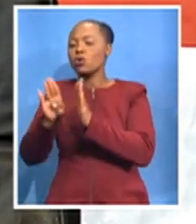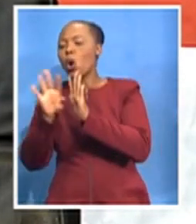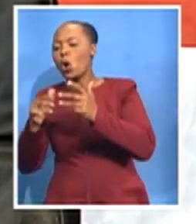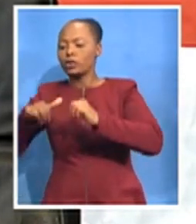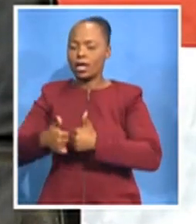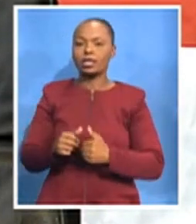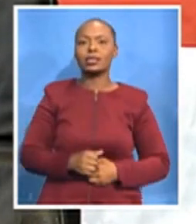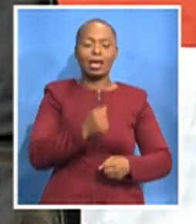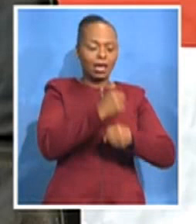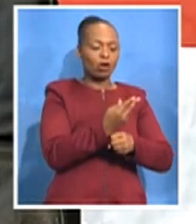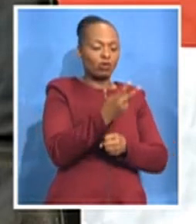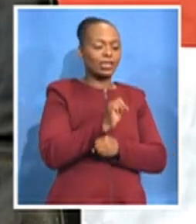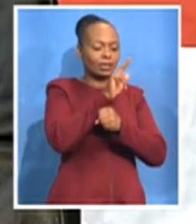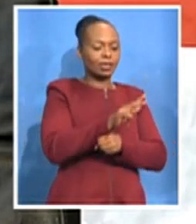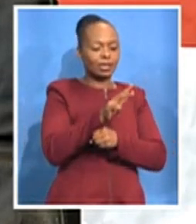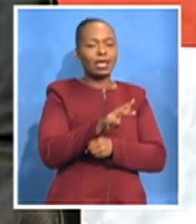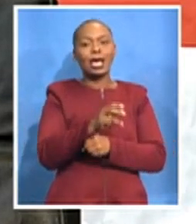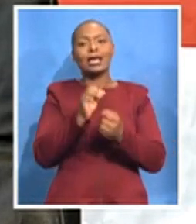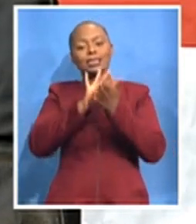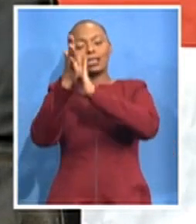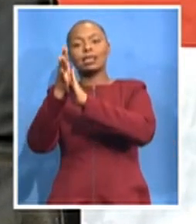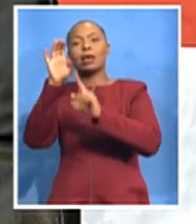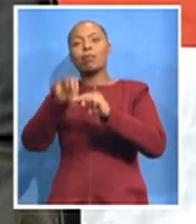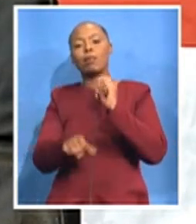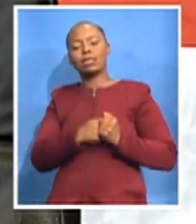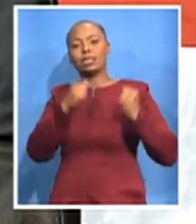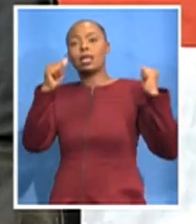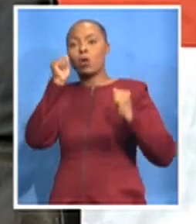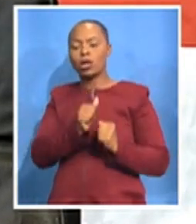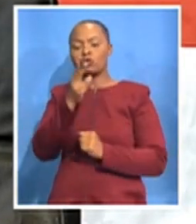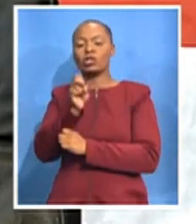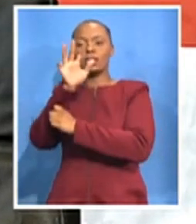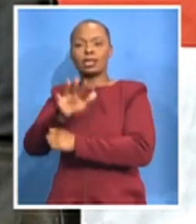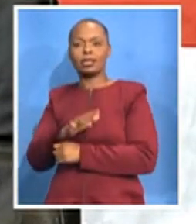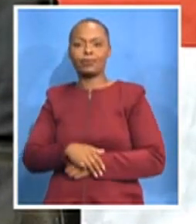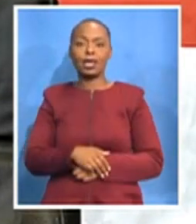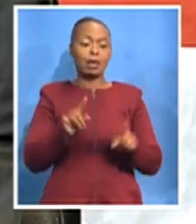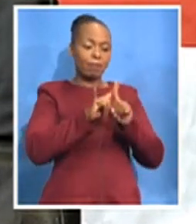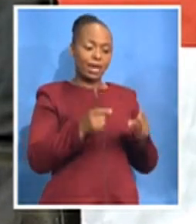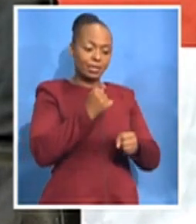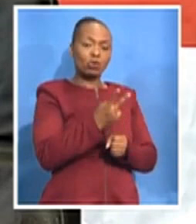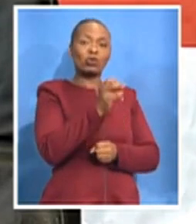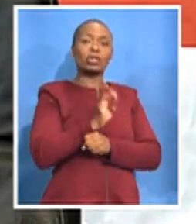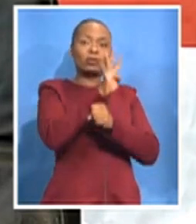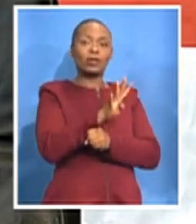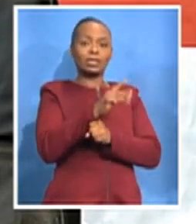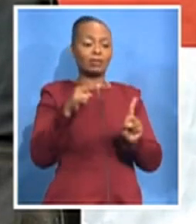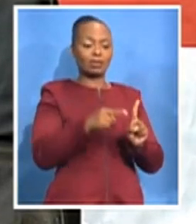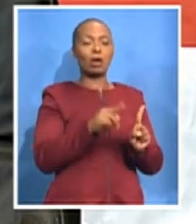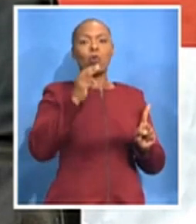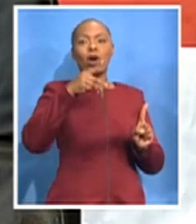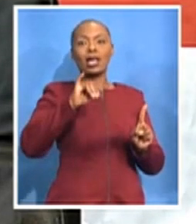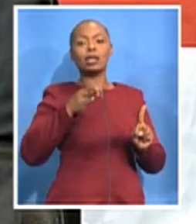2019. So by then in 2014, when Ms. Mokonyane was directing the Imbizo, in fact after the Imbizo,